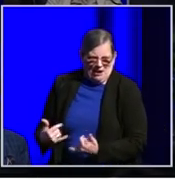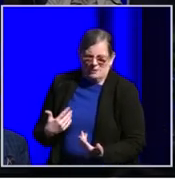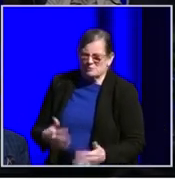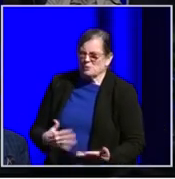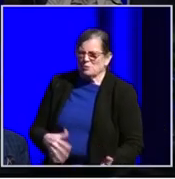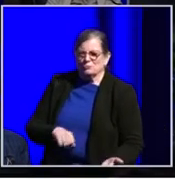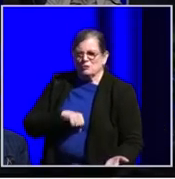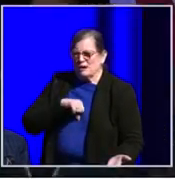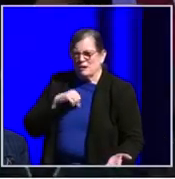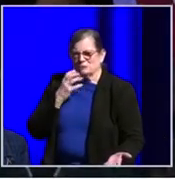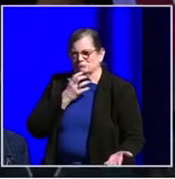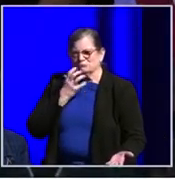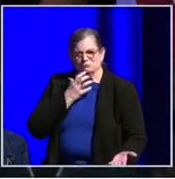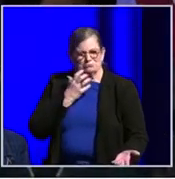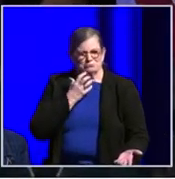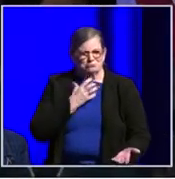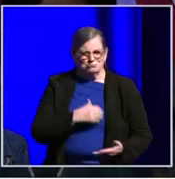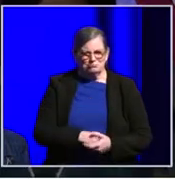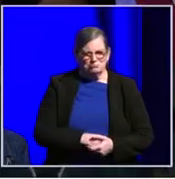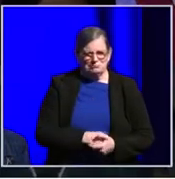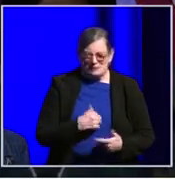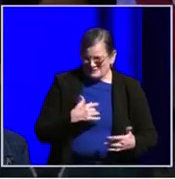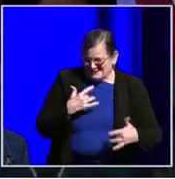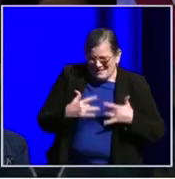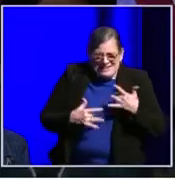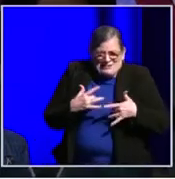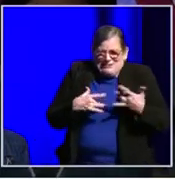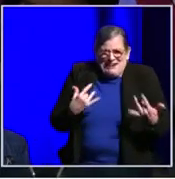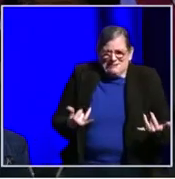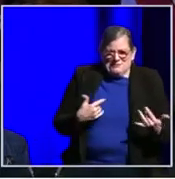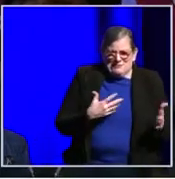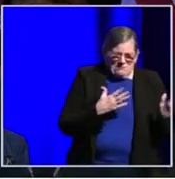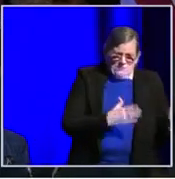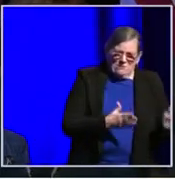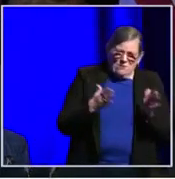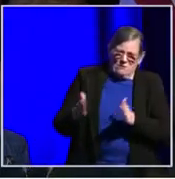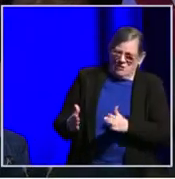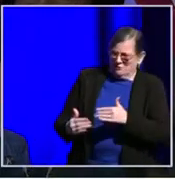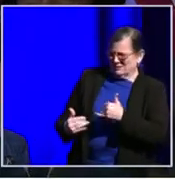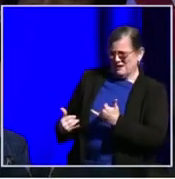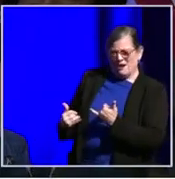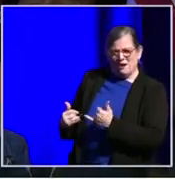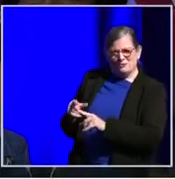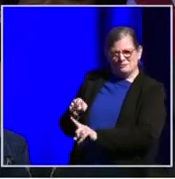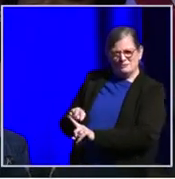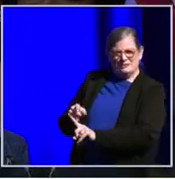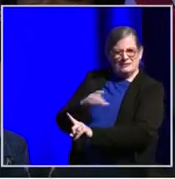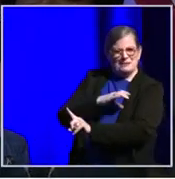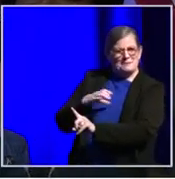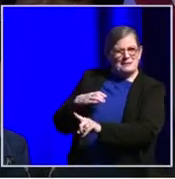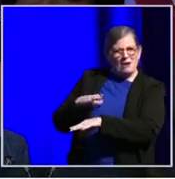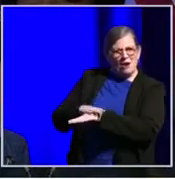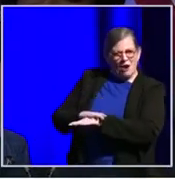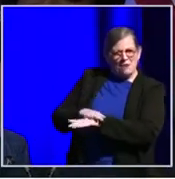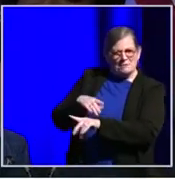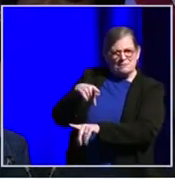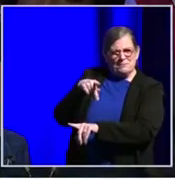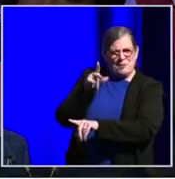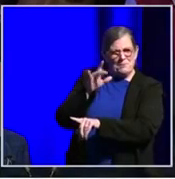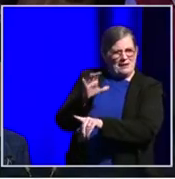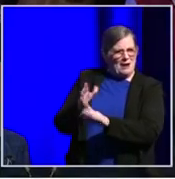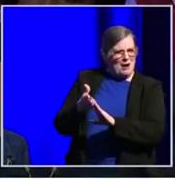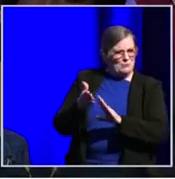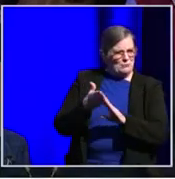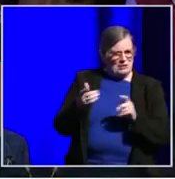I'm thrilled that I'll now be moving on to chair the Committee on Public Works and Operations. The Department of Public Works touches many aspects of daily living and